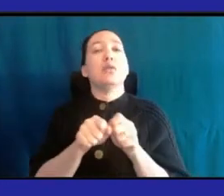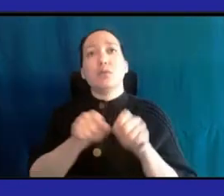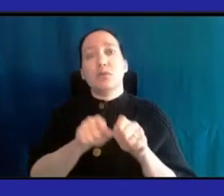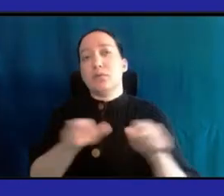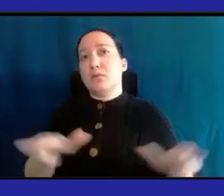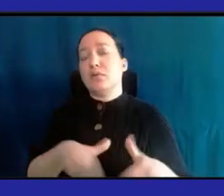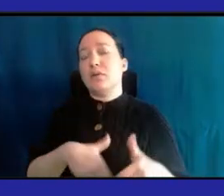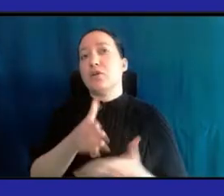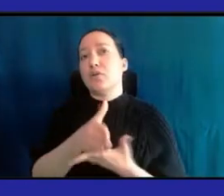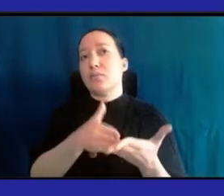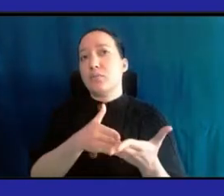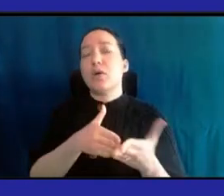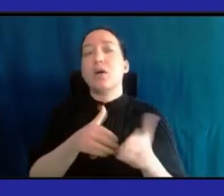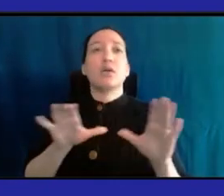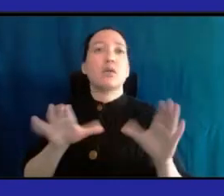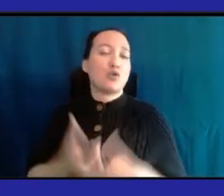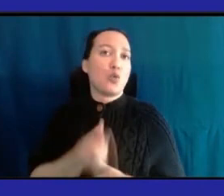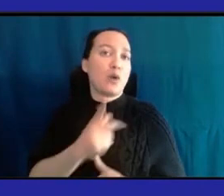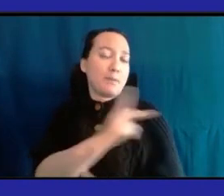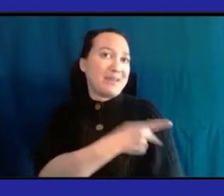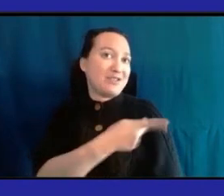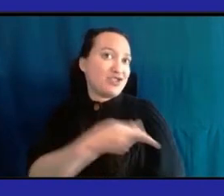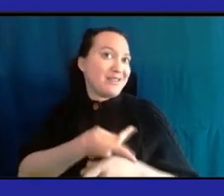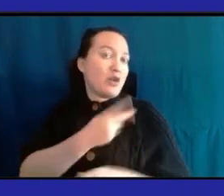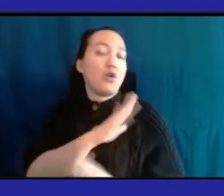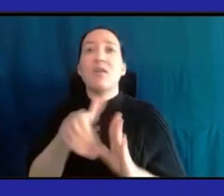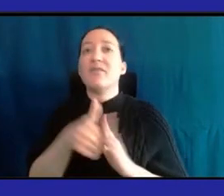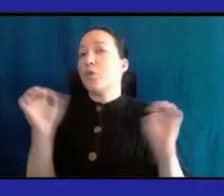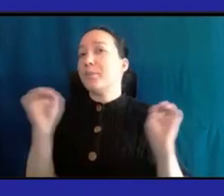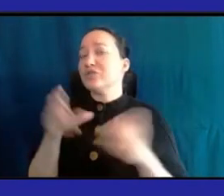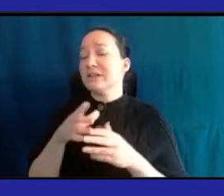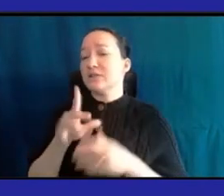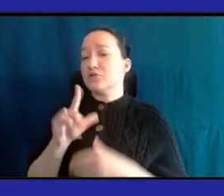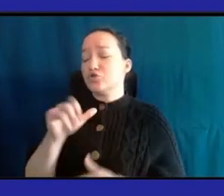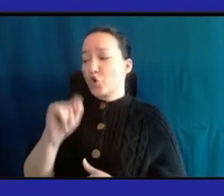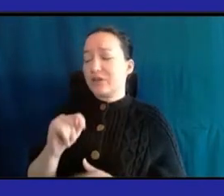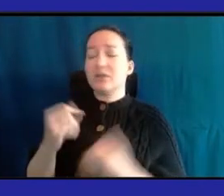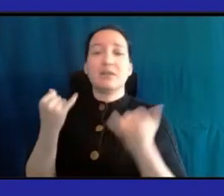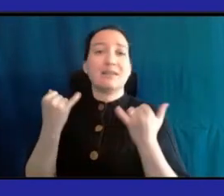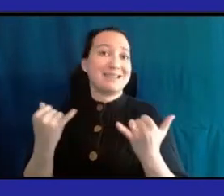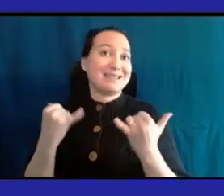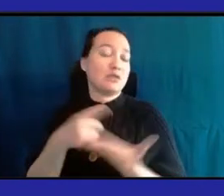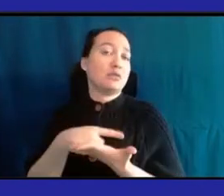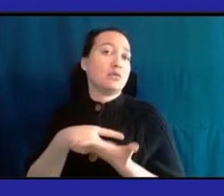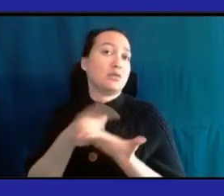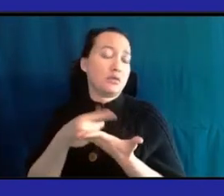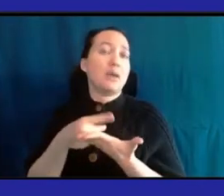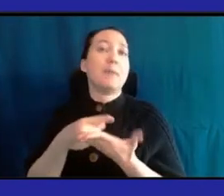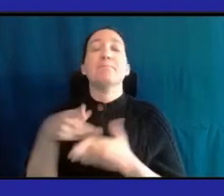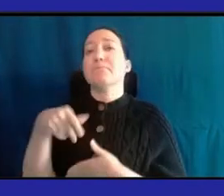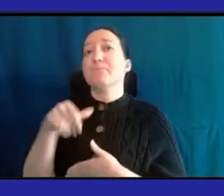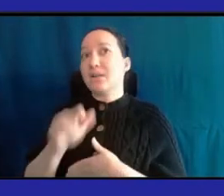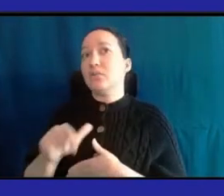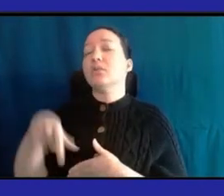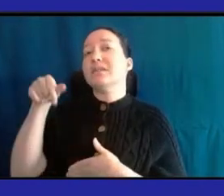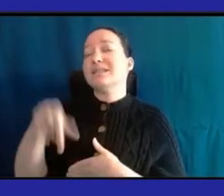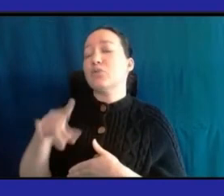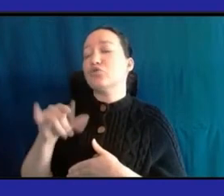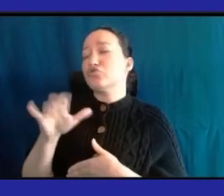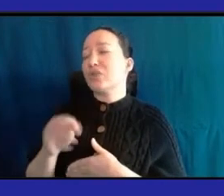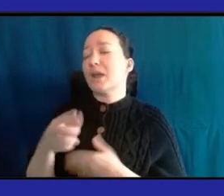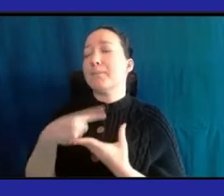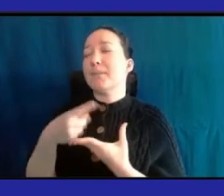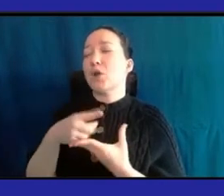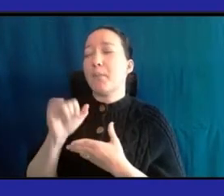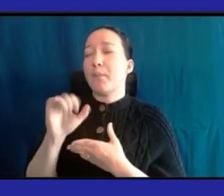1 patient cares. All emergency circuits on existing distribution panels and downstream panel boards need to be broken down